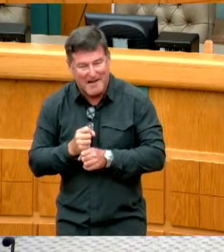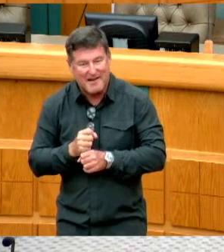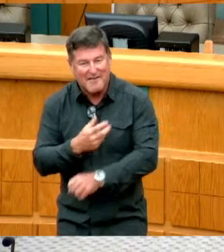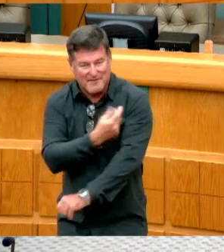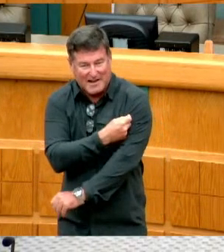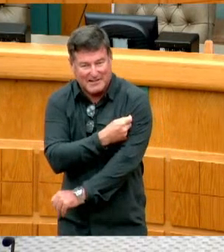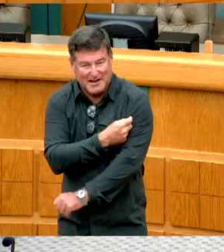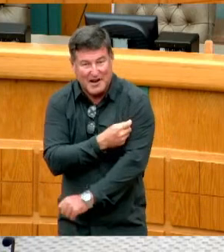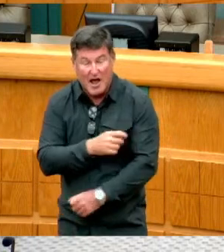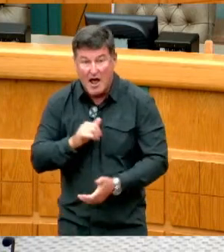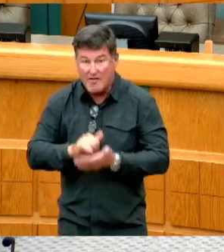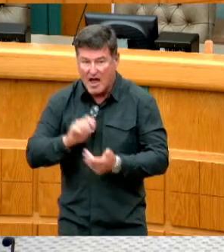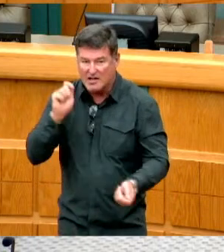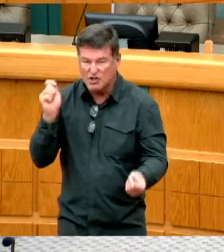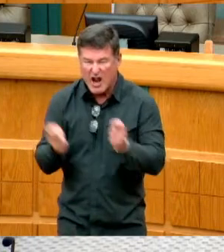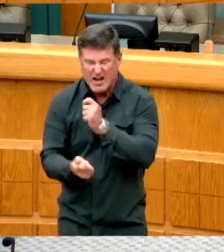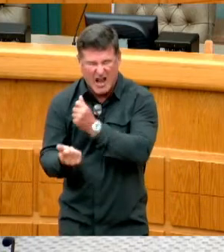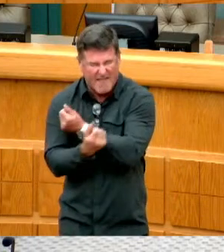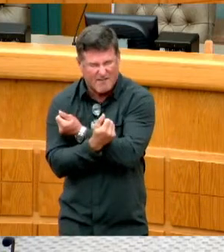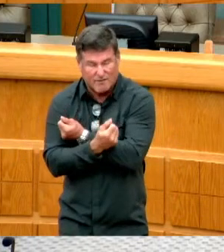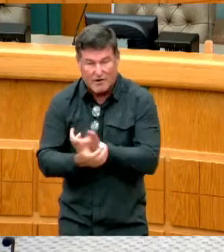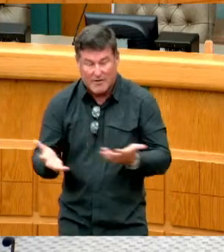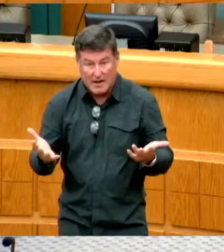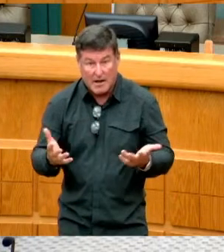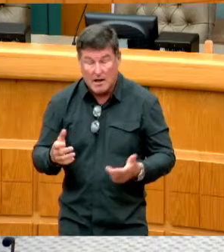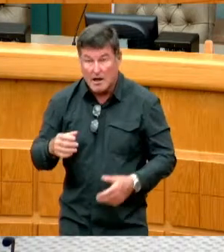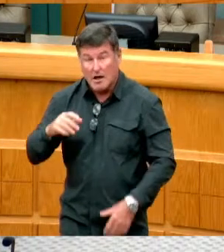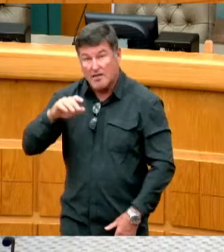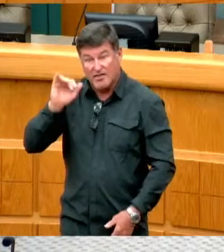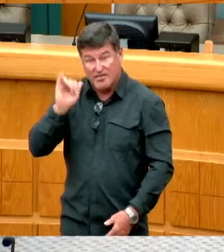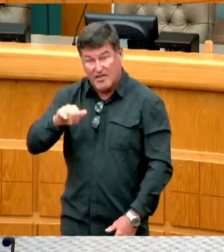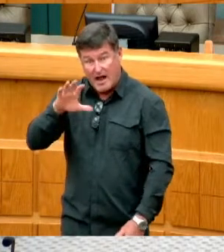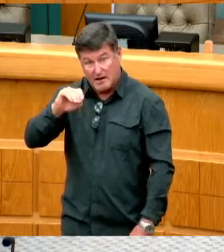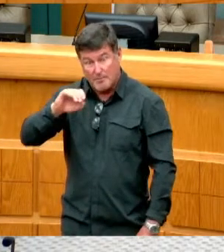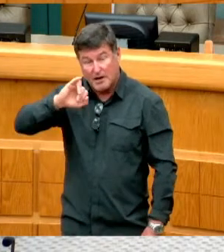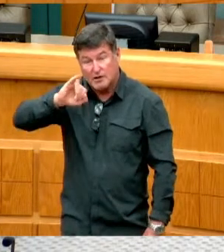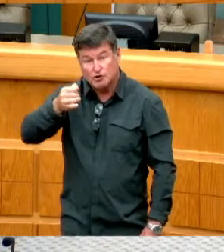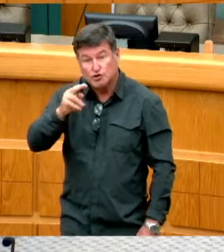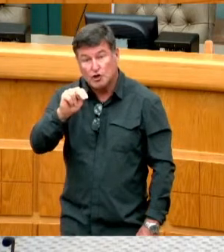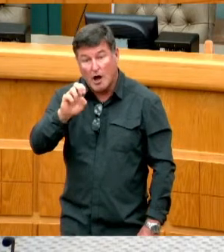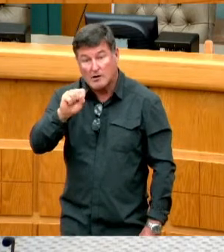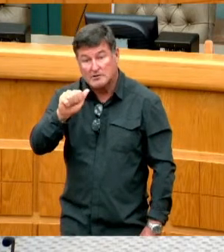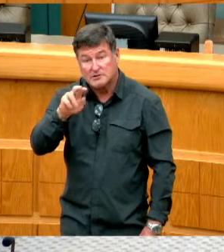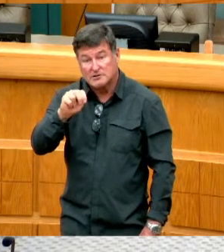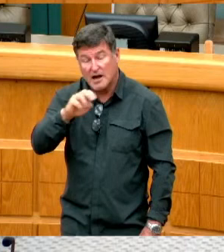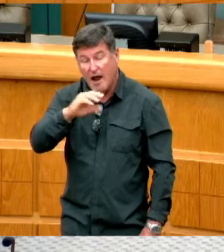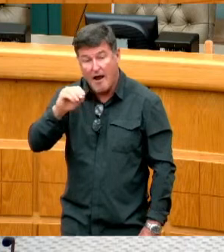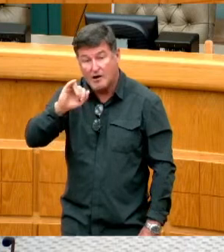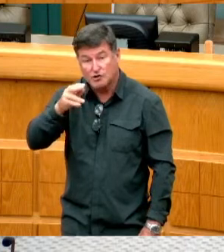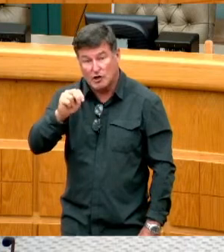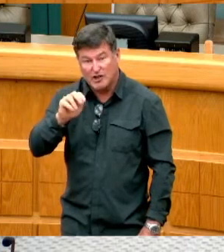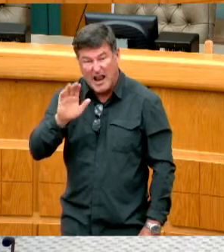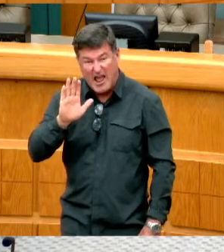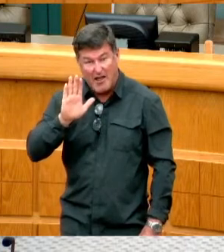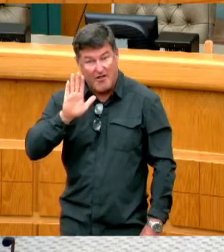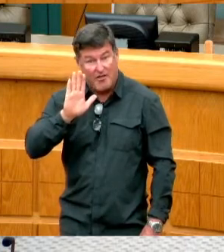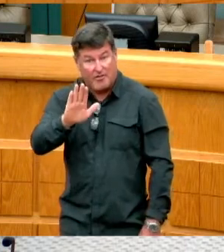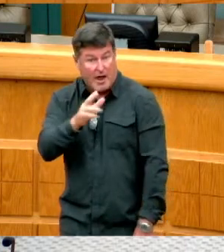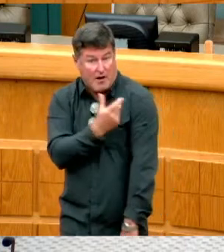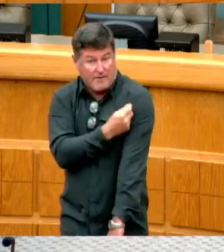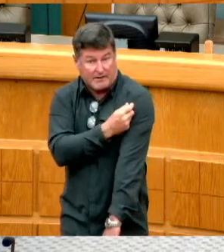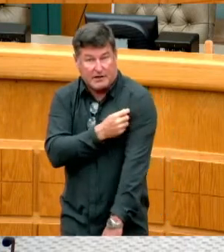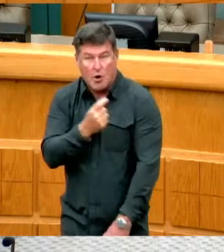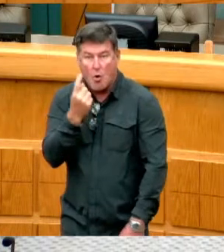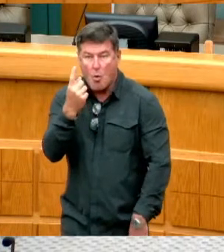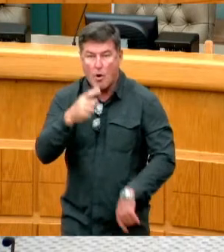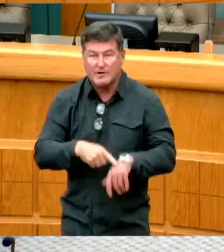Johnson vaccine is designed as a single-dose vaccine. So that will help us tremendously if approved. And I don't mind telling you that